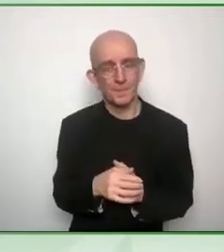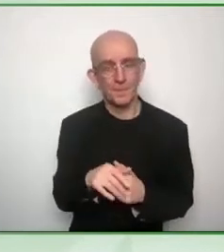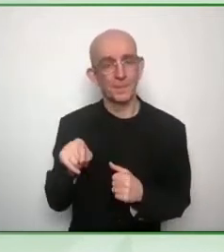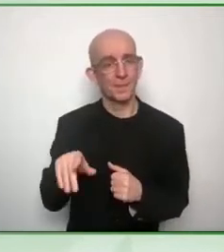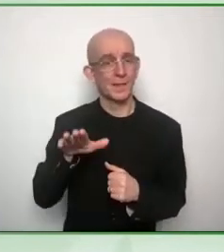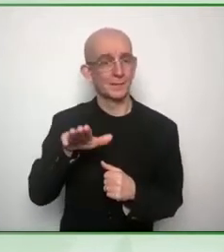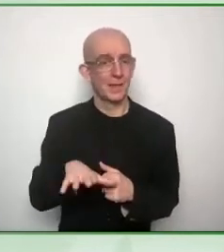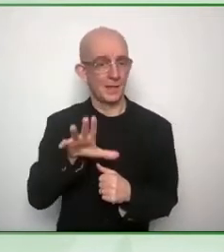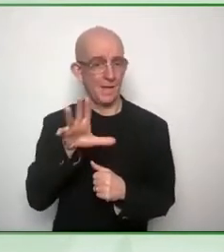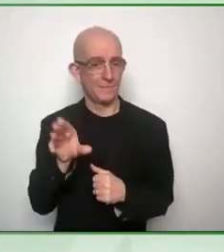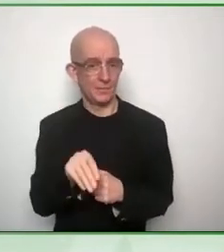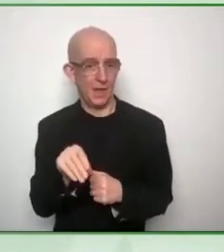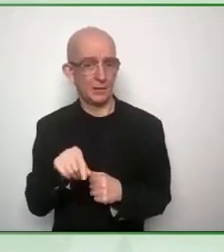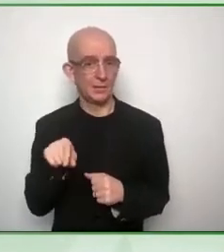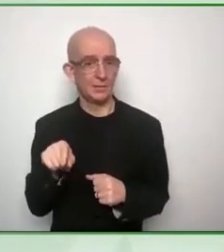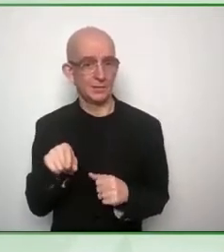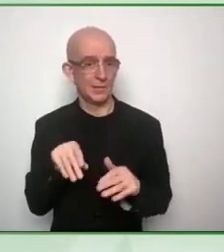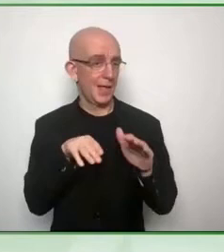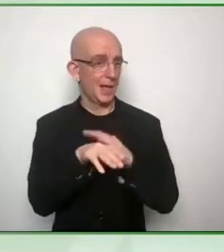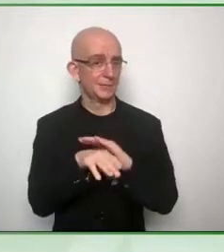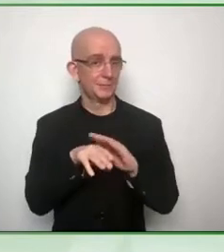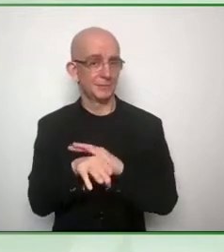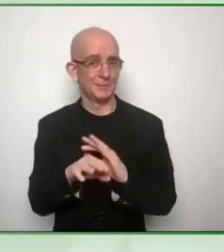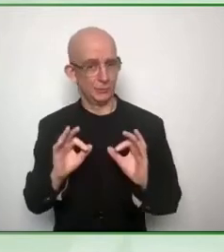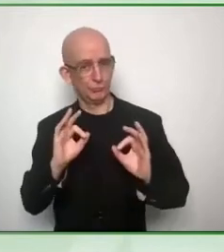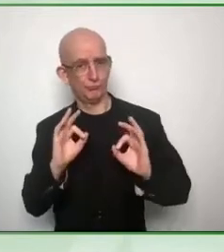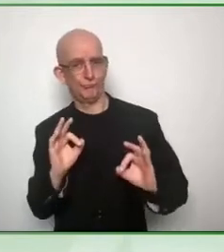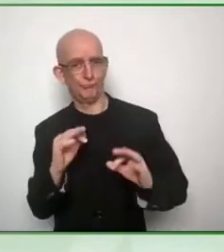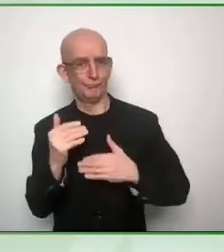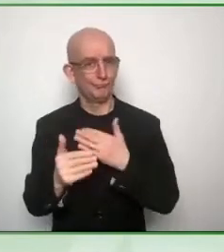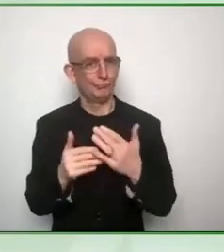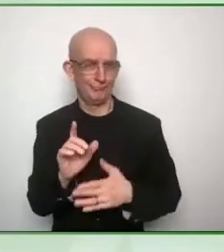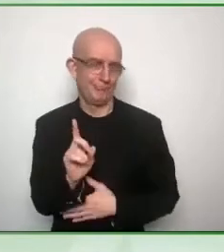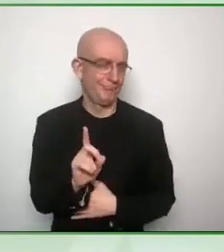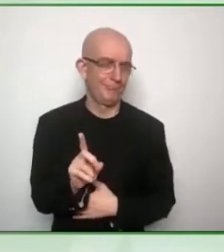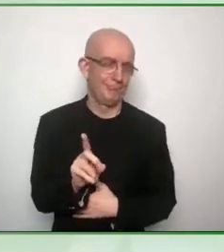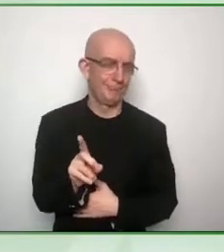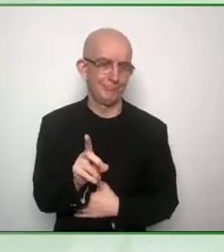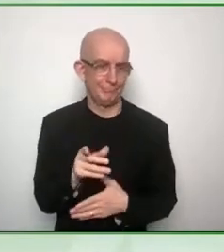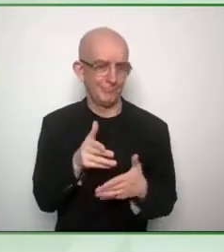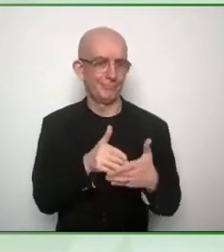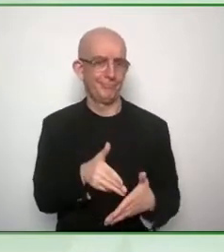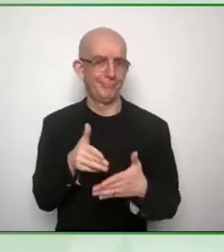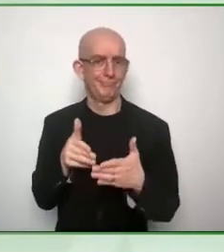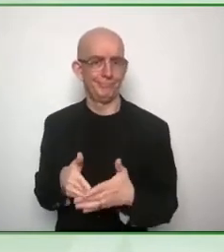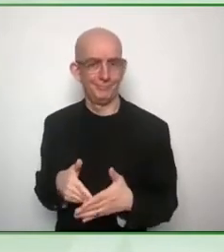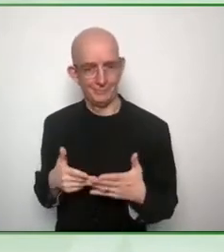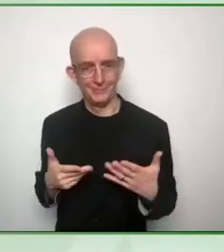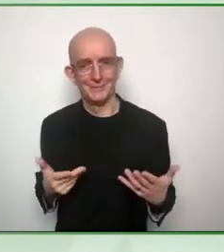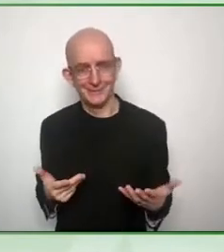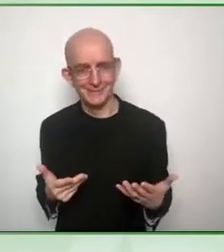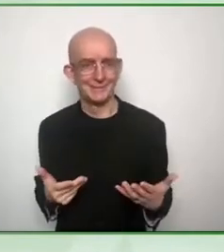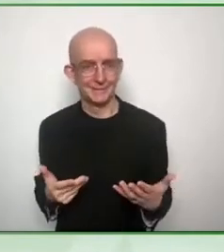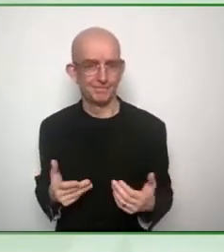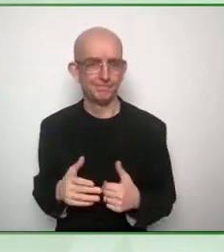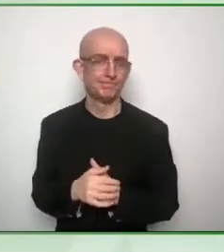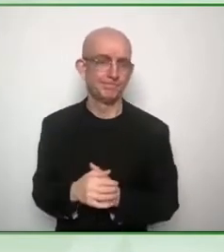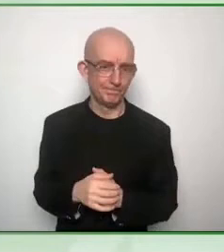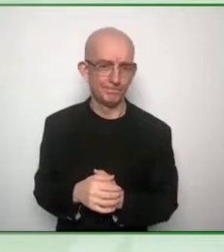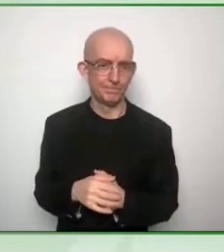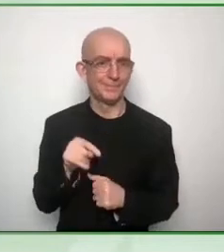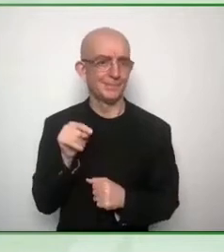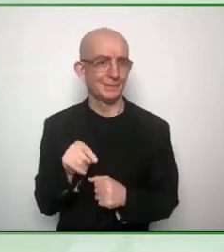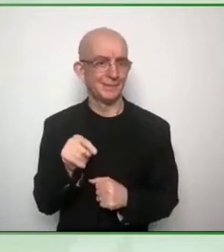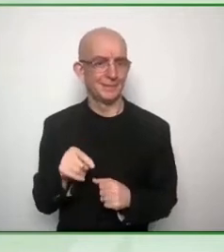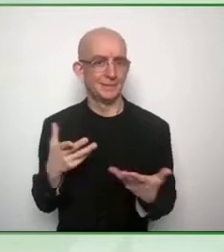happen. We have to educate government. We have to educate organizations. The challenges we experience with government is how can they measure that return